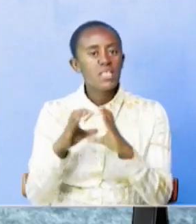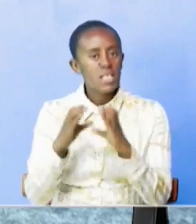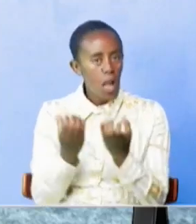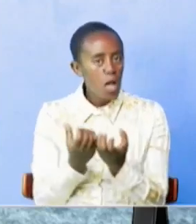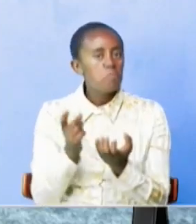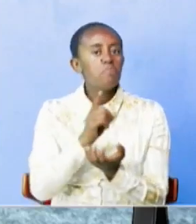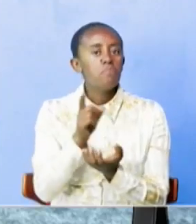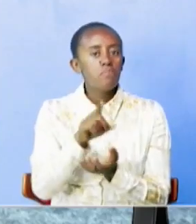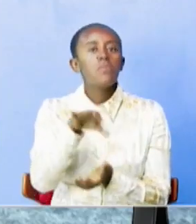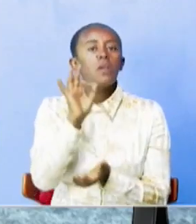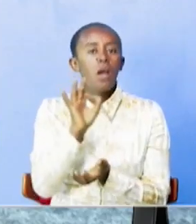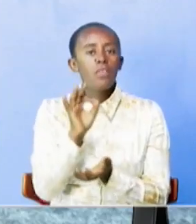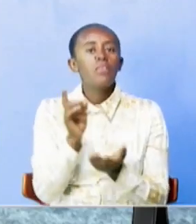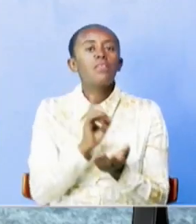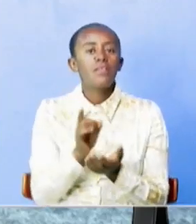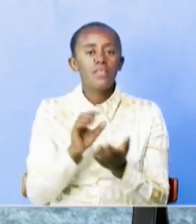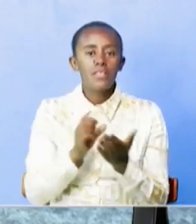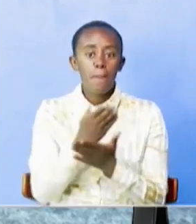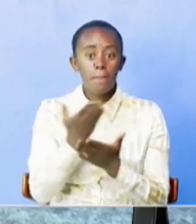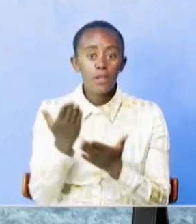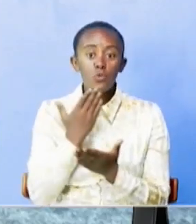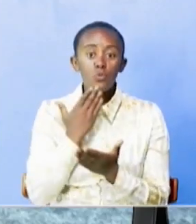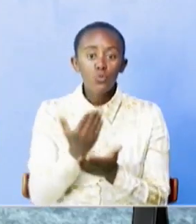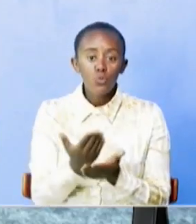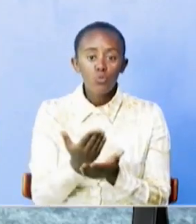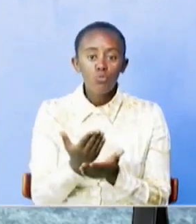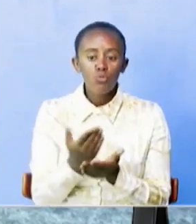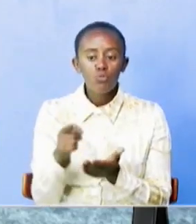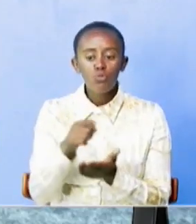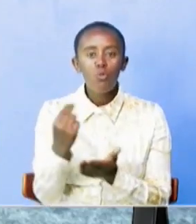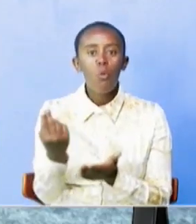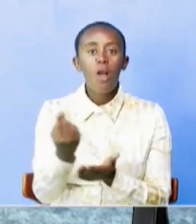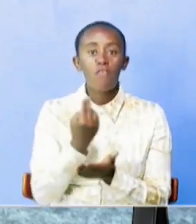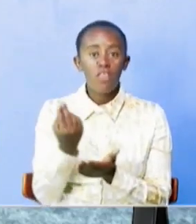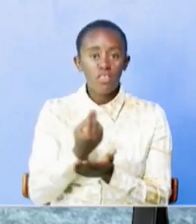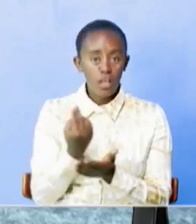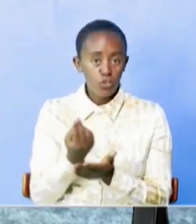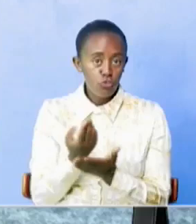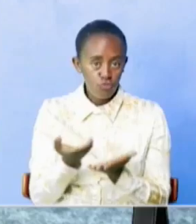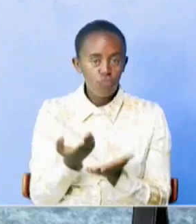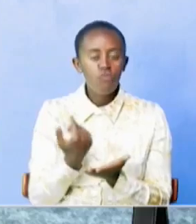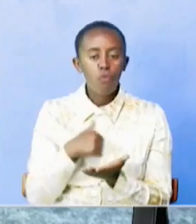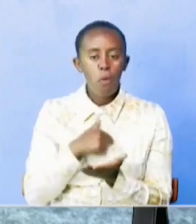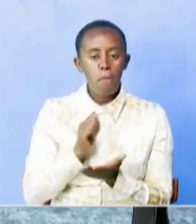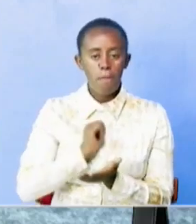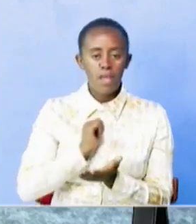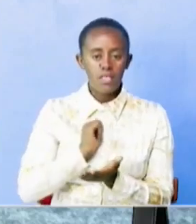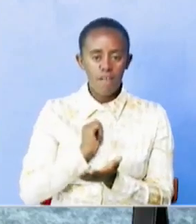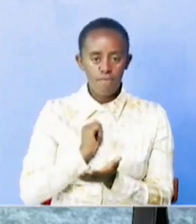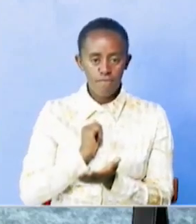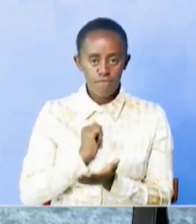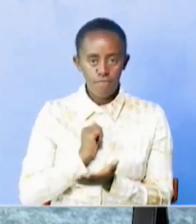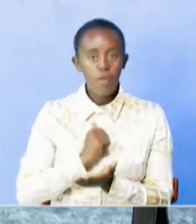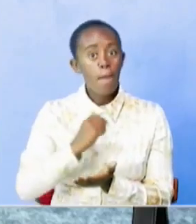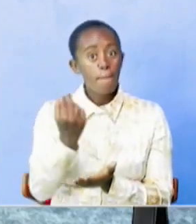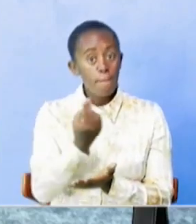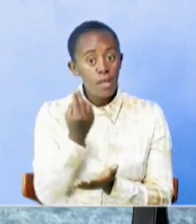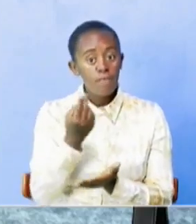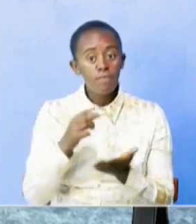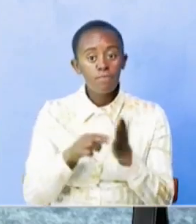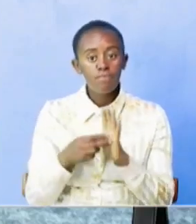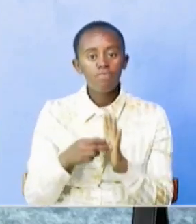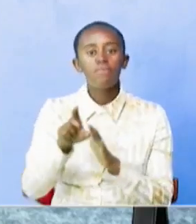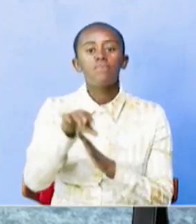meaning I have got something good, something advantageous for myself. So benefit is